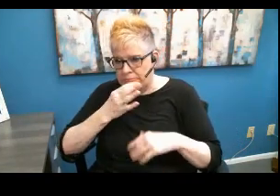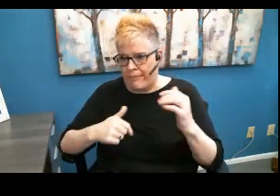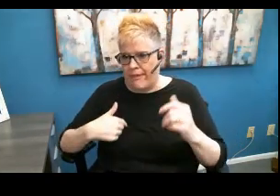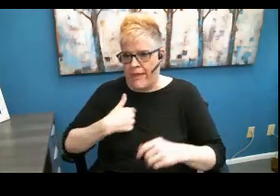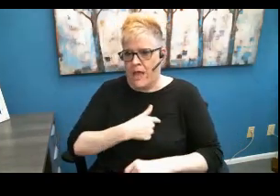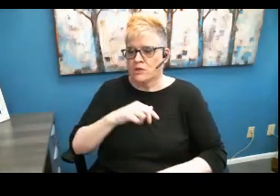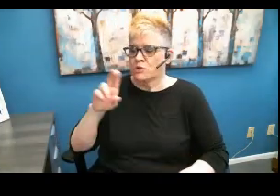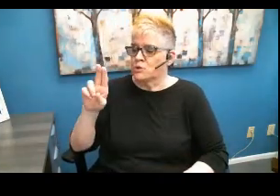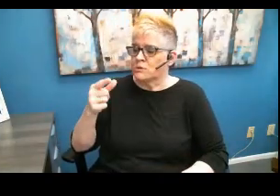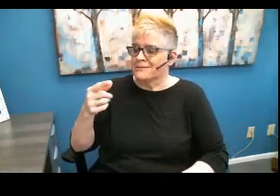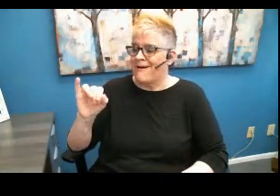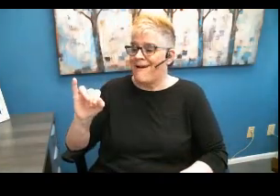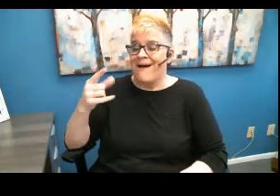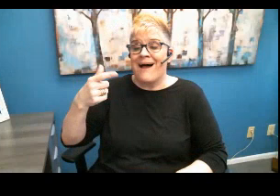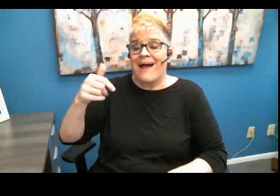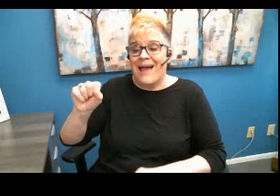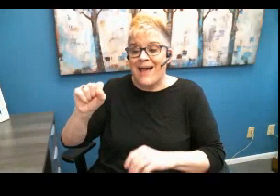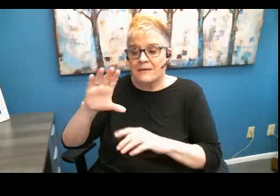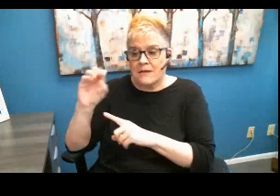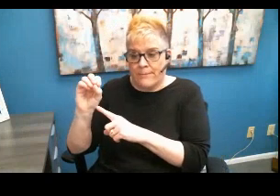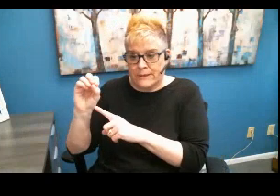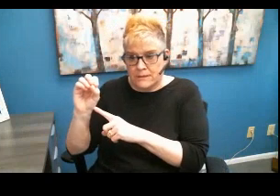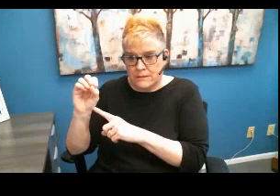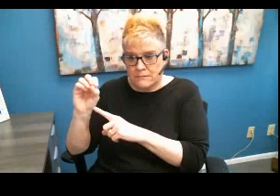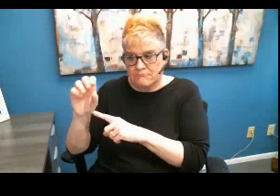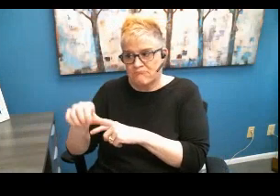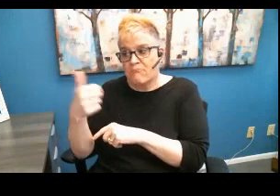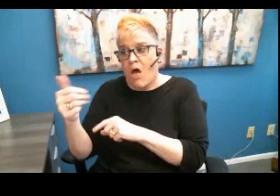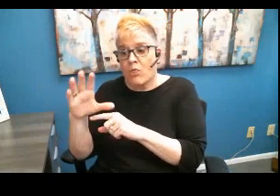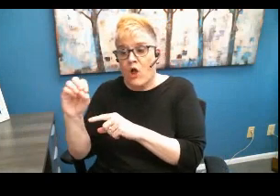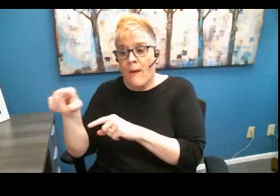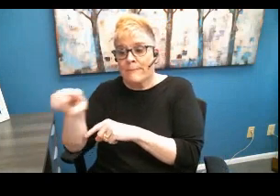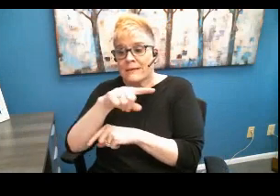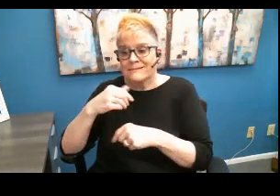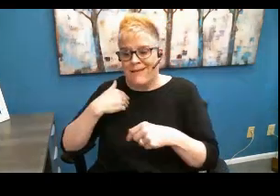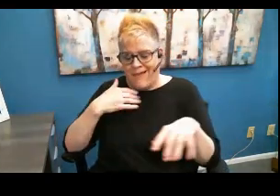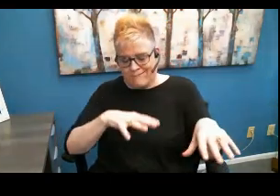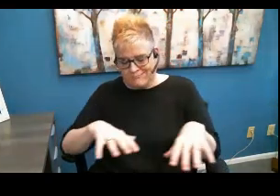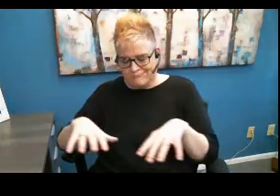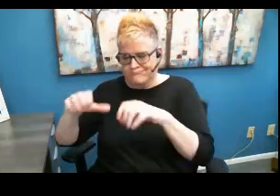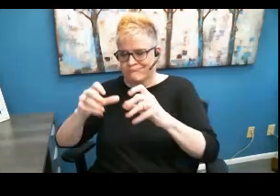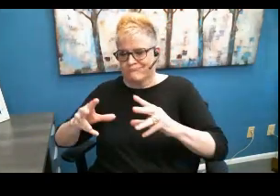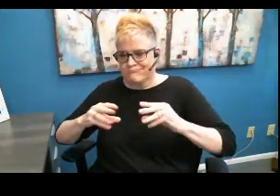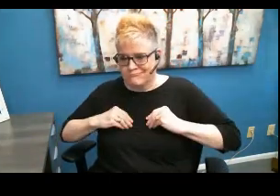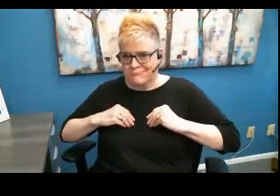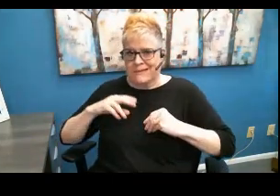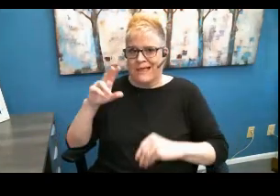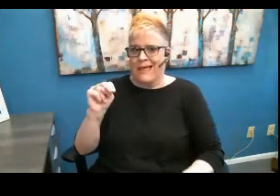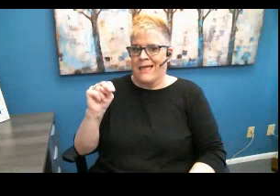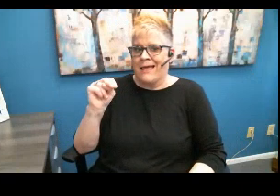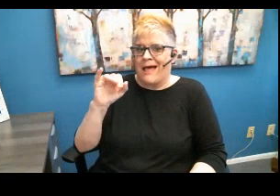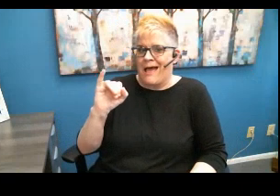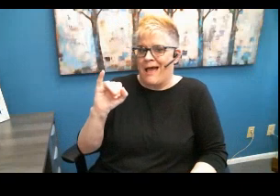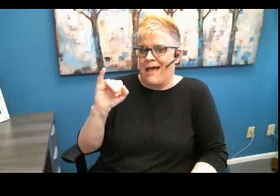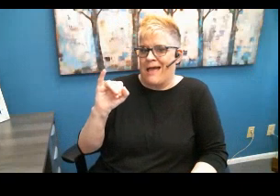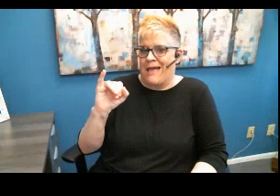gas company and several of our peer gas companies have adopted the National Incident Management